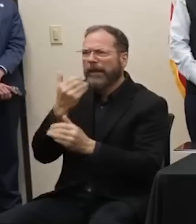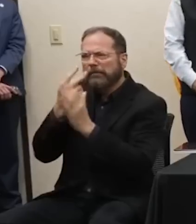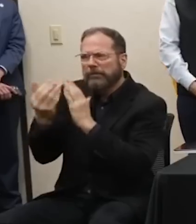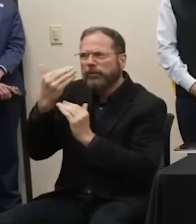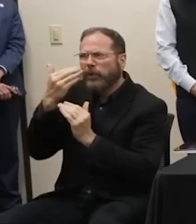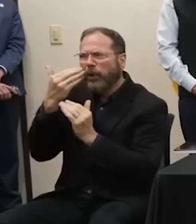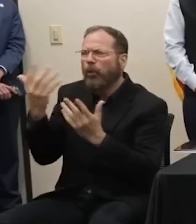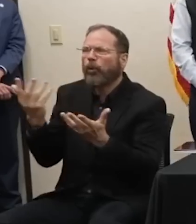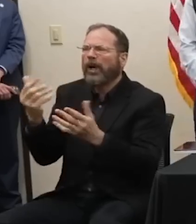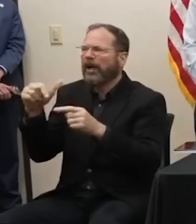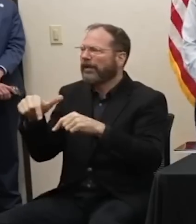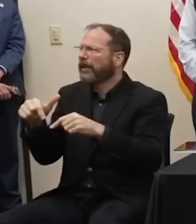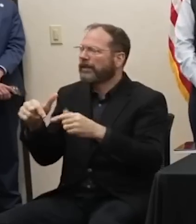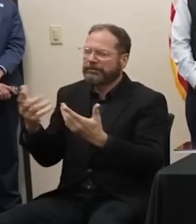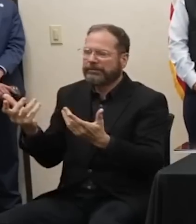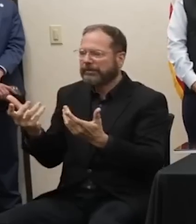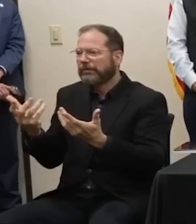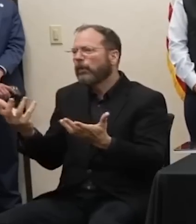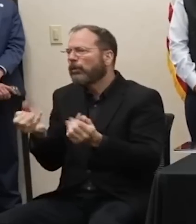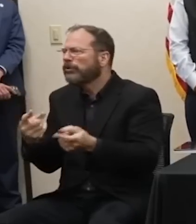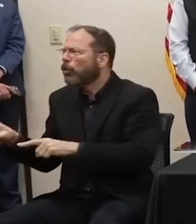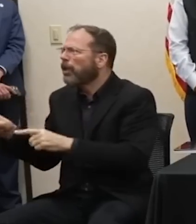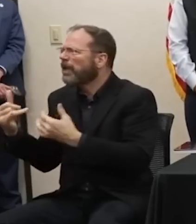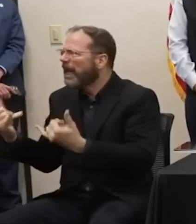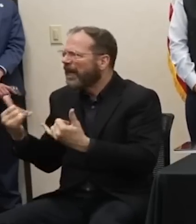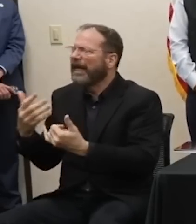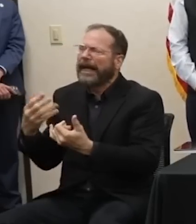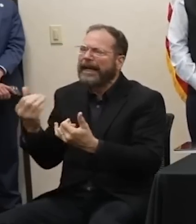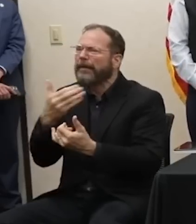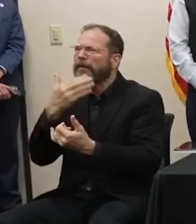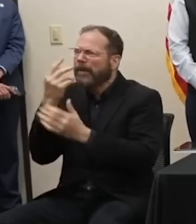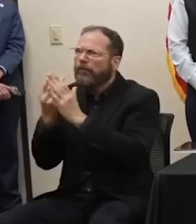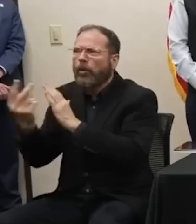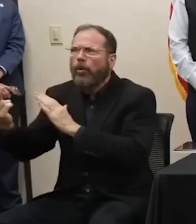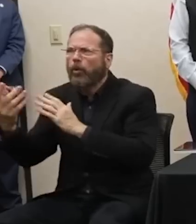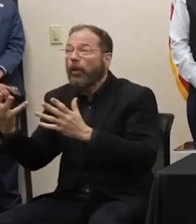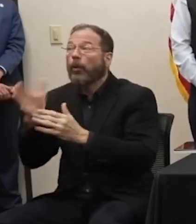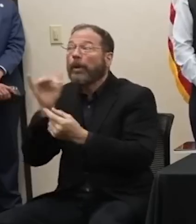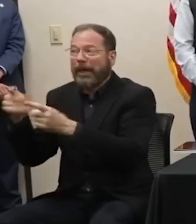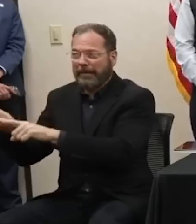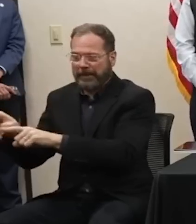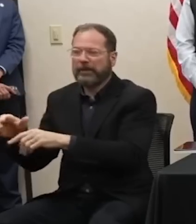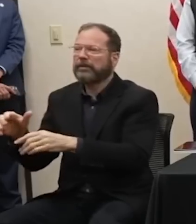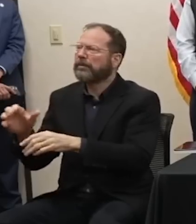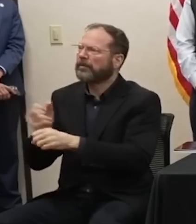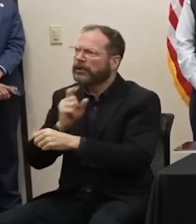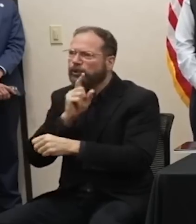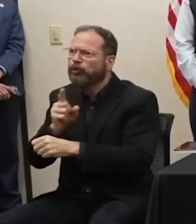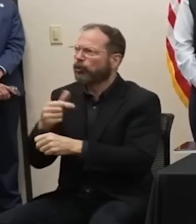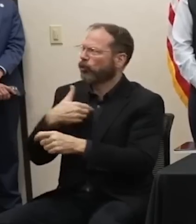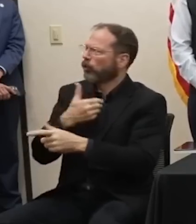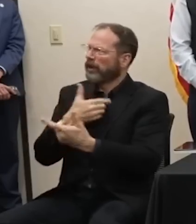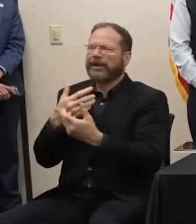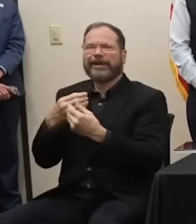understanding about both exactly what was going on and a better forecast of what was to come to make sure that we provide